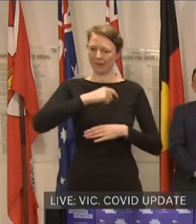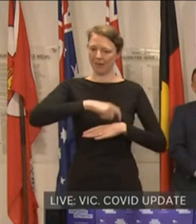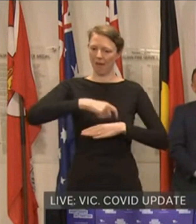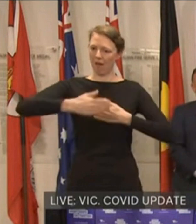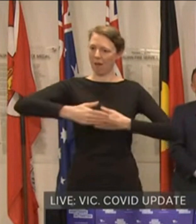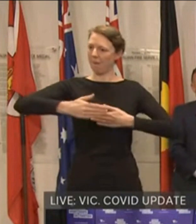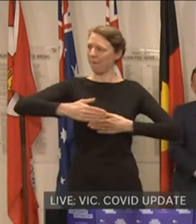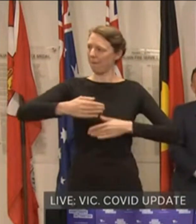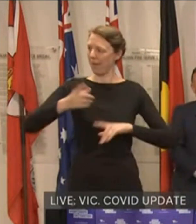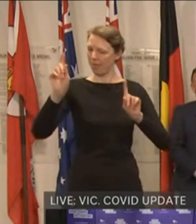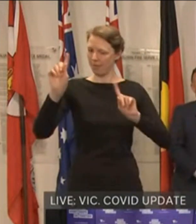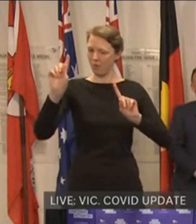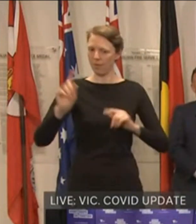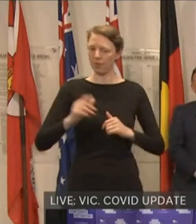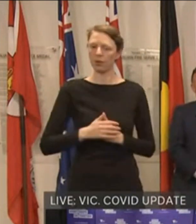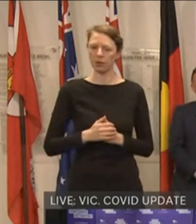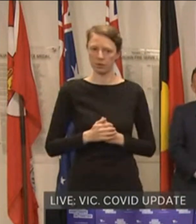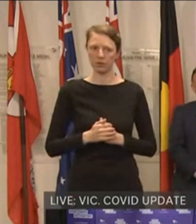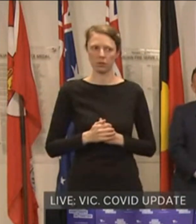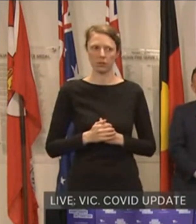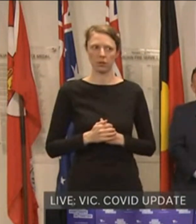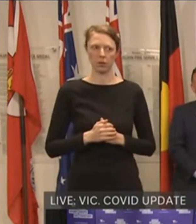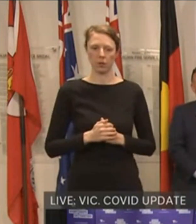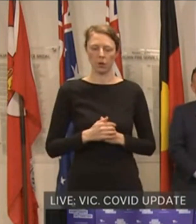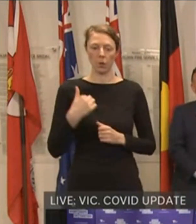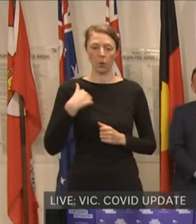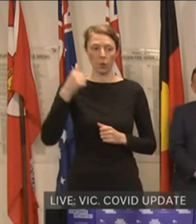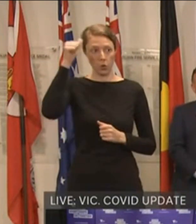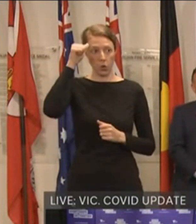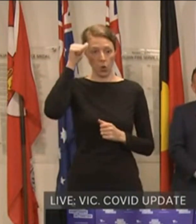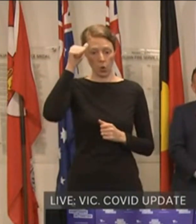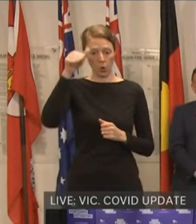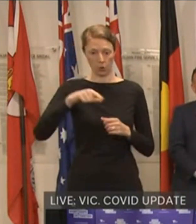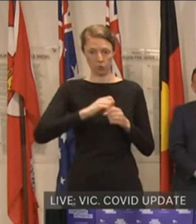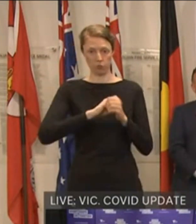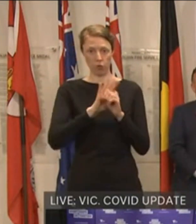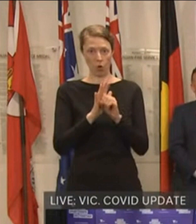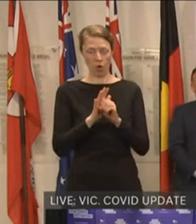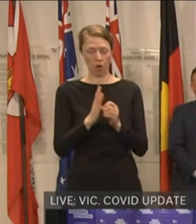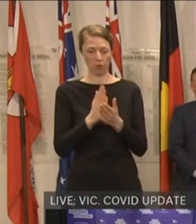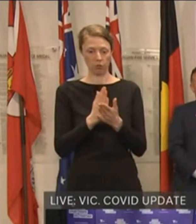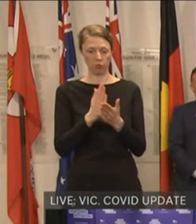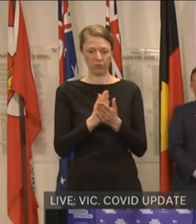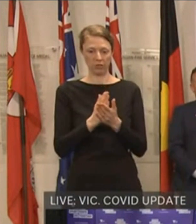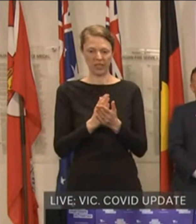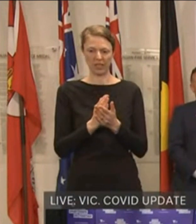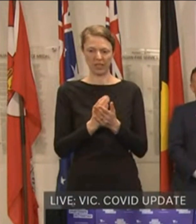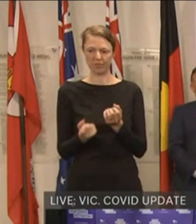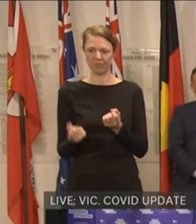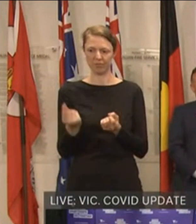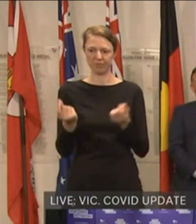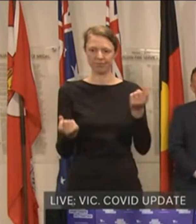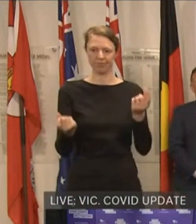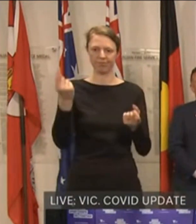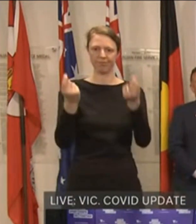next 2-week period is a critical one, and it's a time when we need the community,